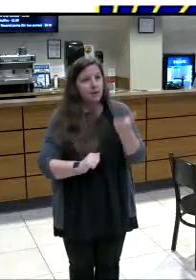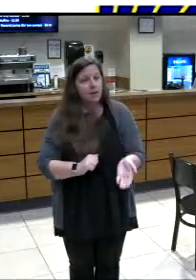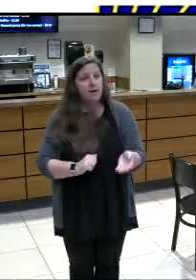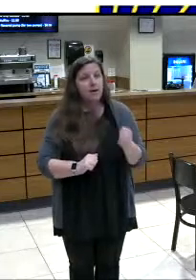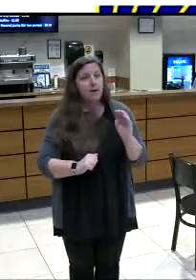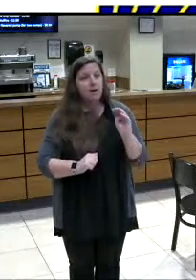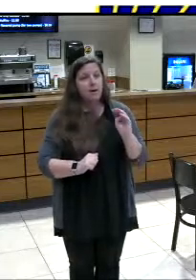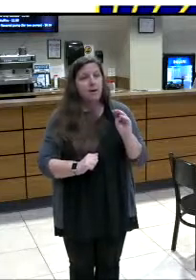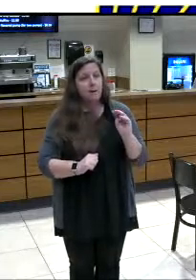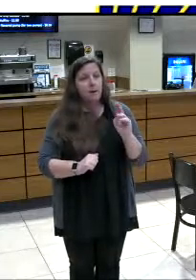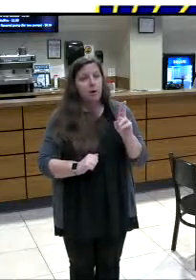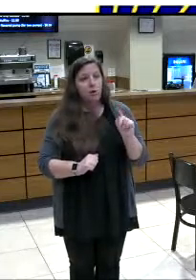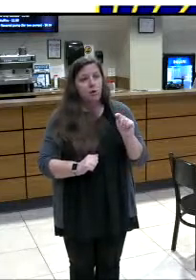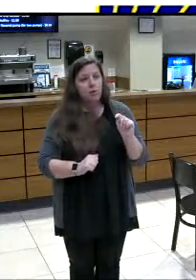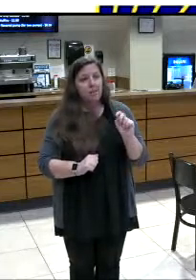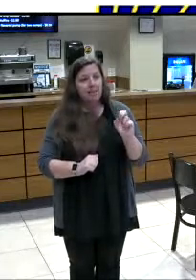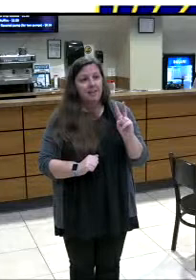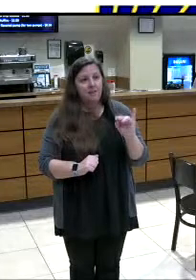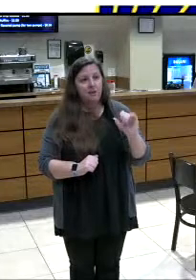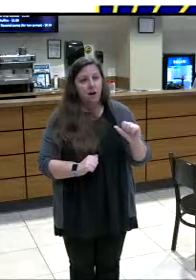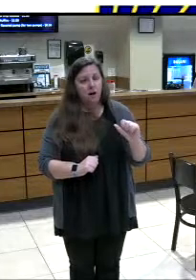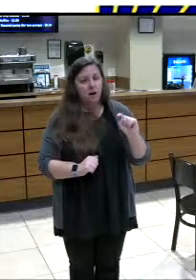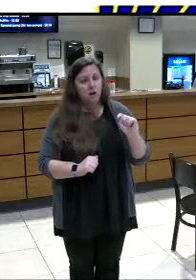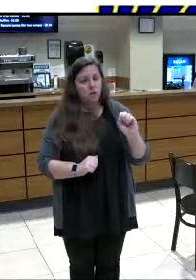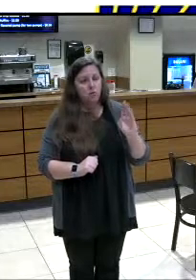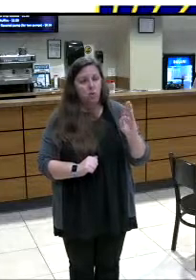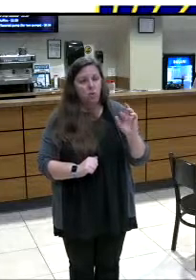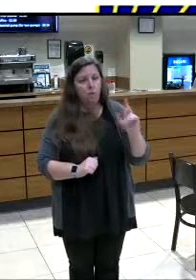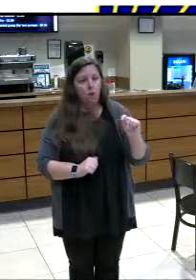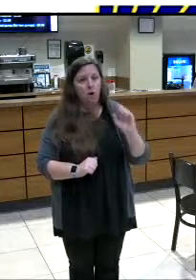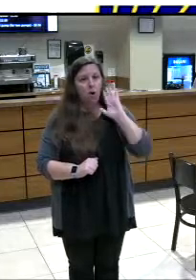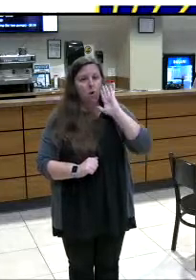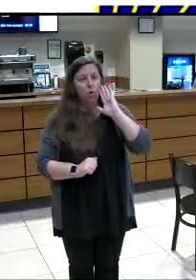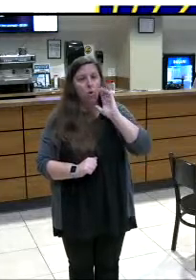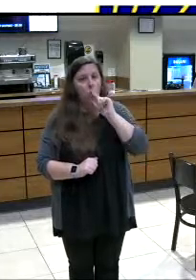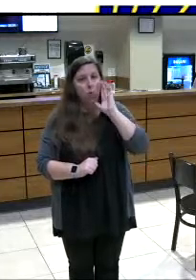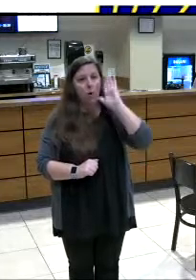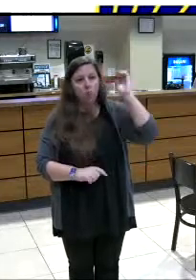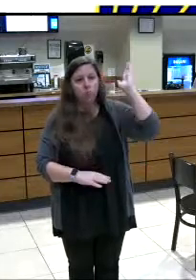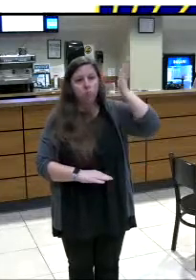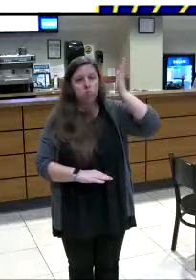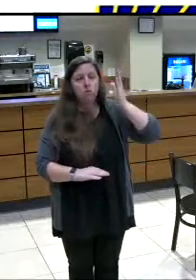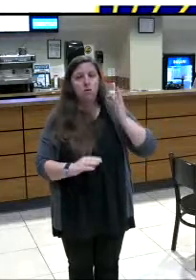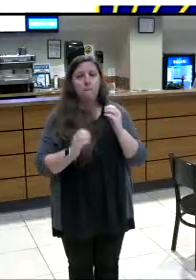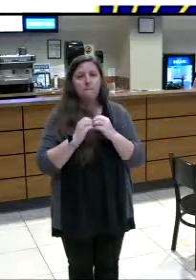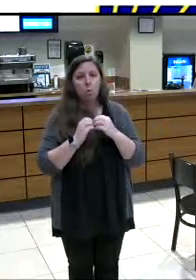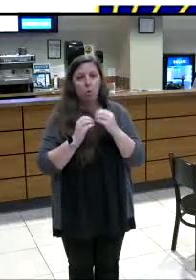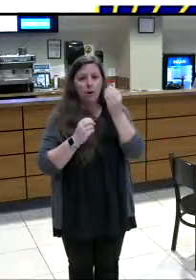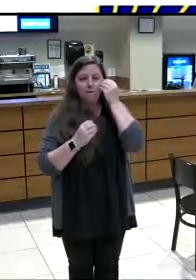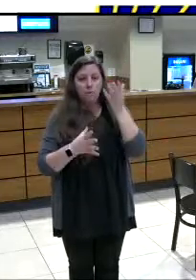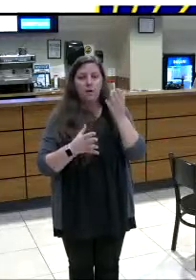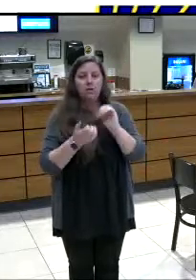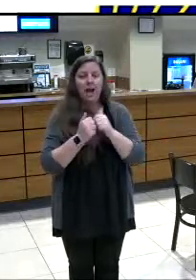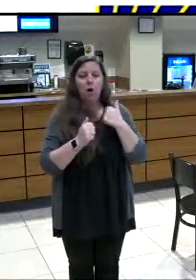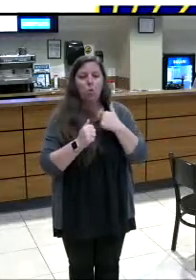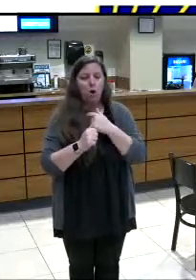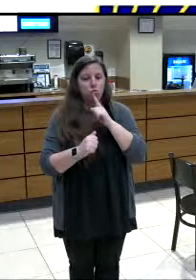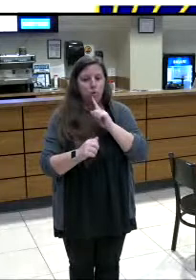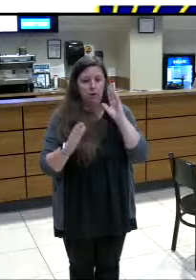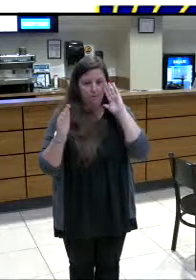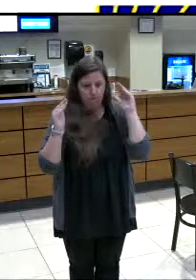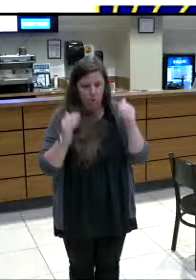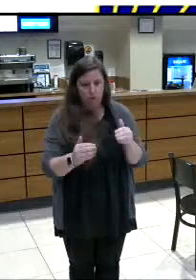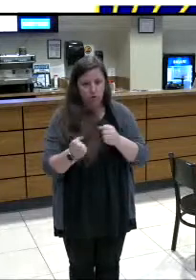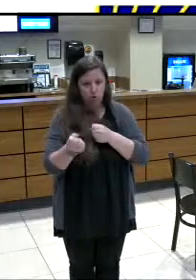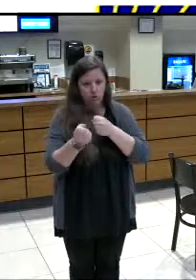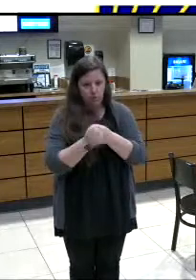Tolbert, and she's going to come up and share more information as to how we are really focused in supporting the needs of